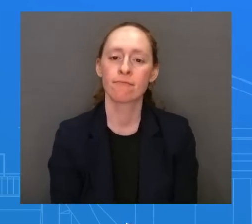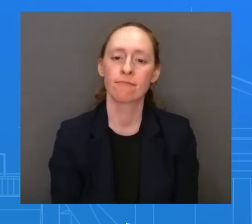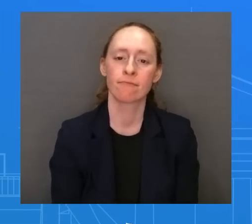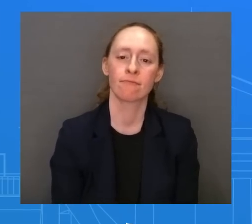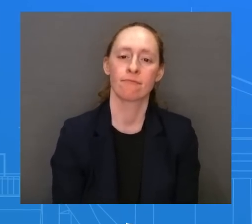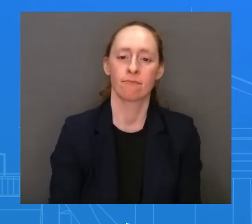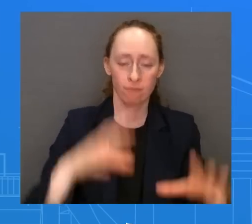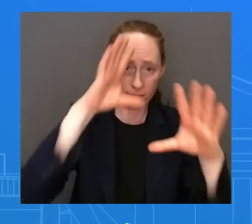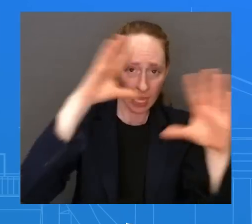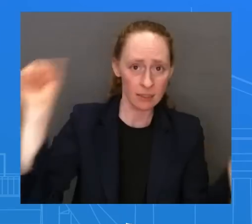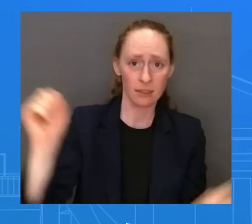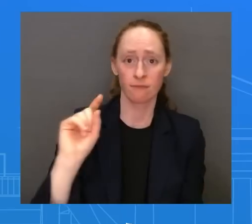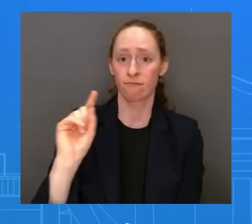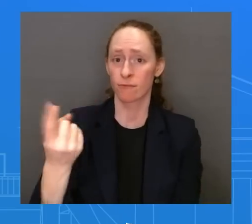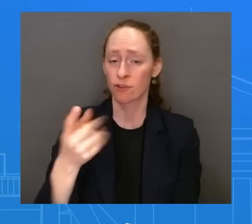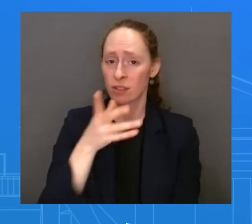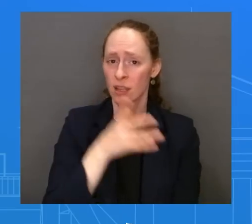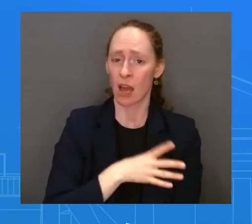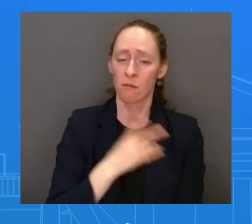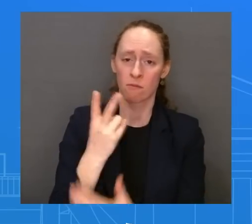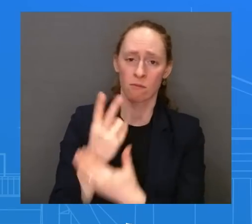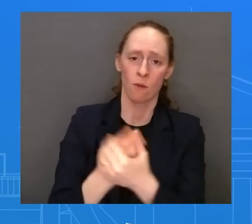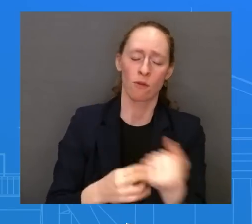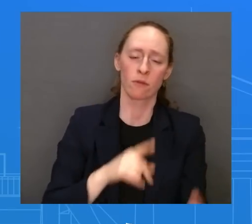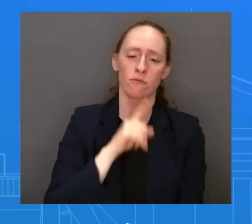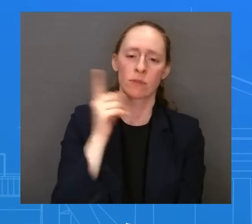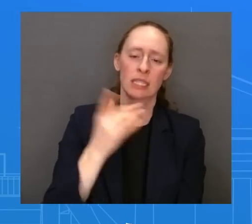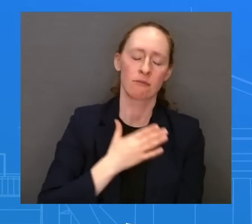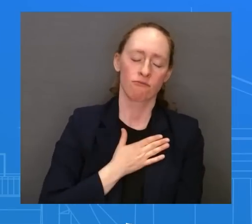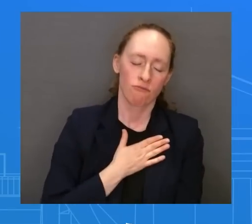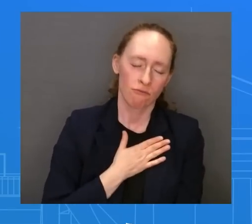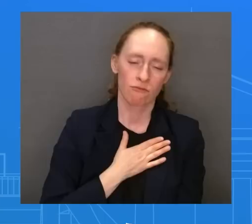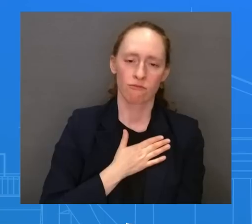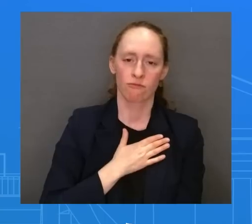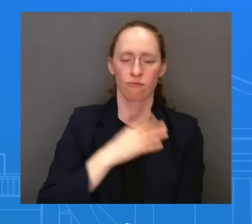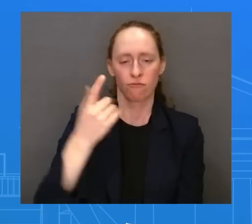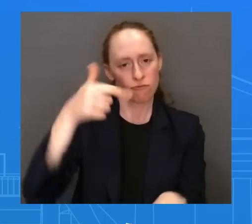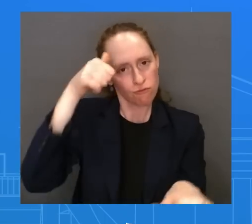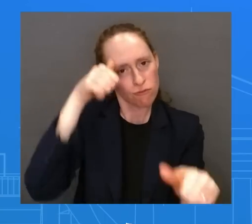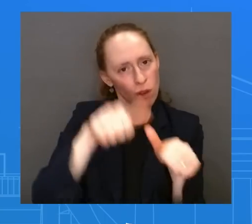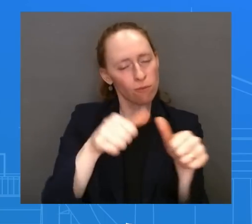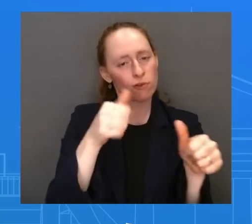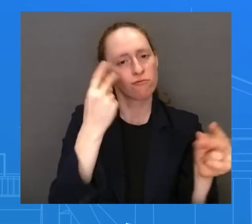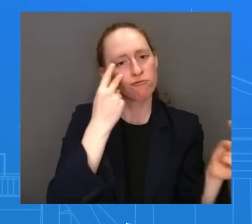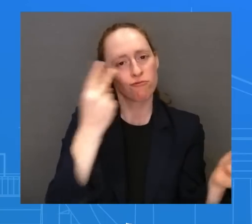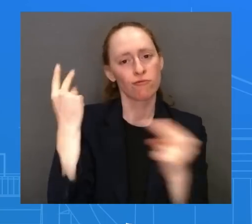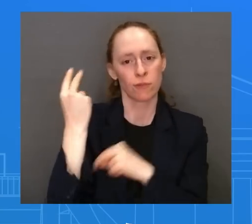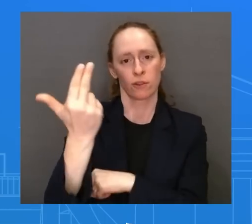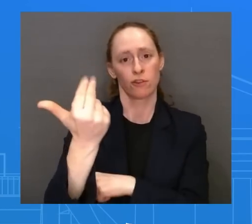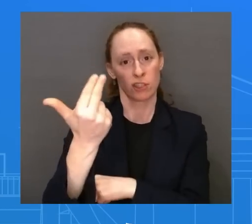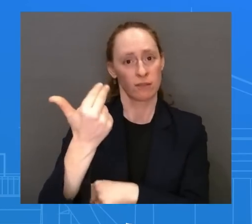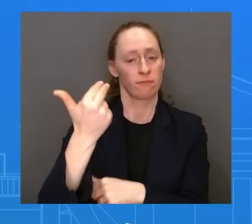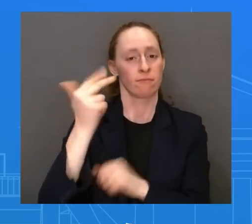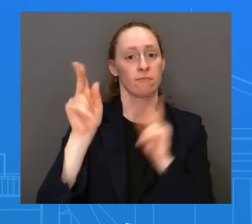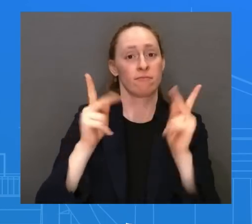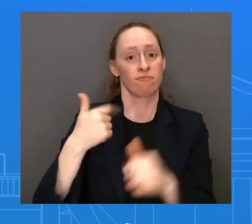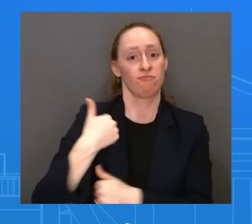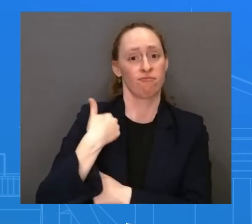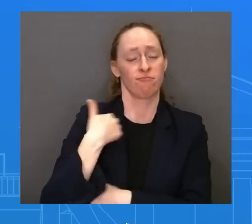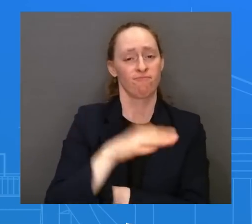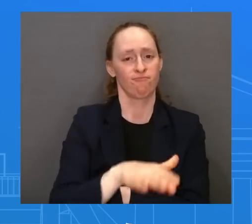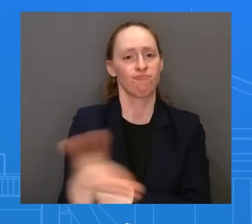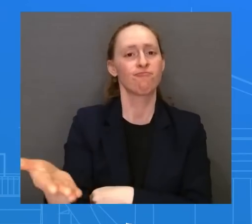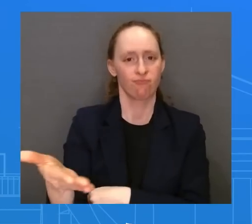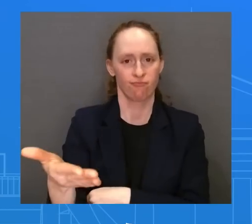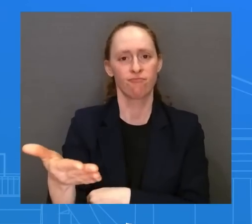attack and we will never forget their families we will mourn with them remember with them and support